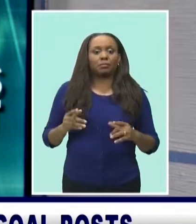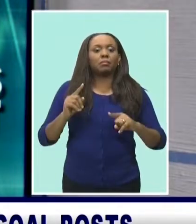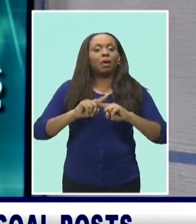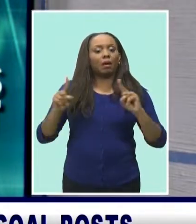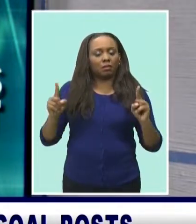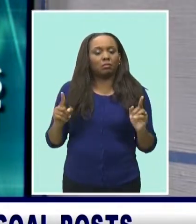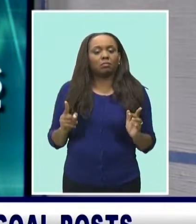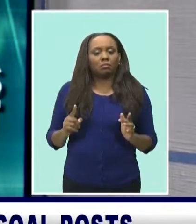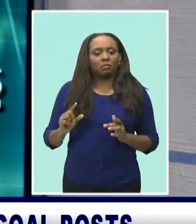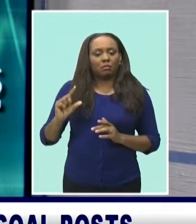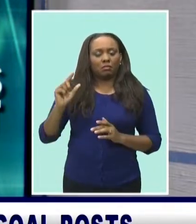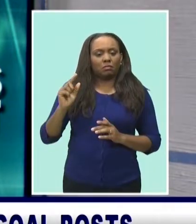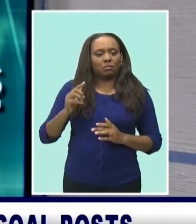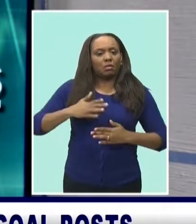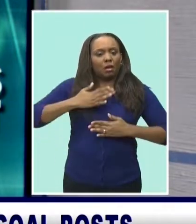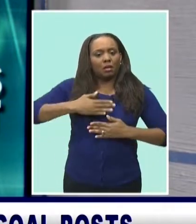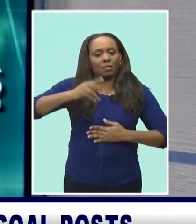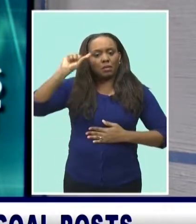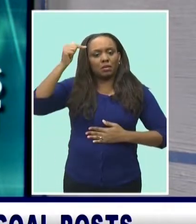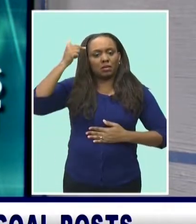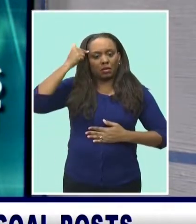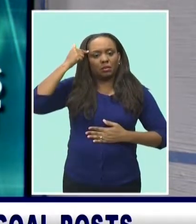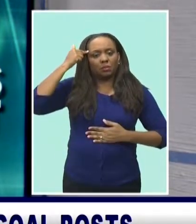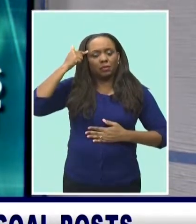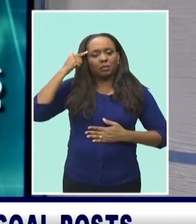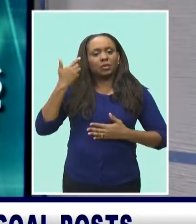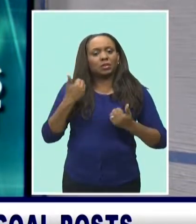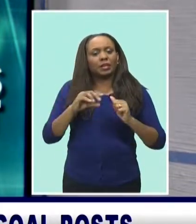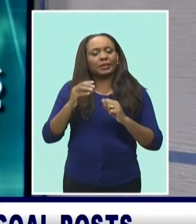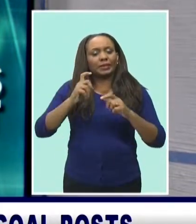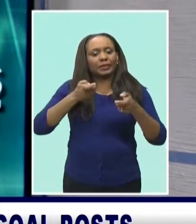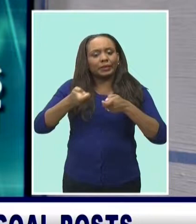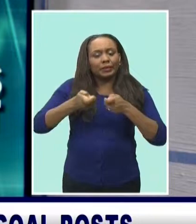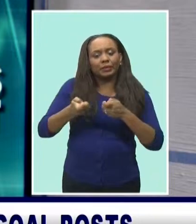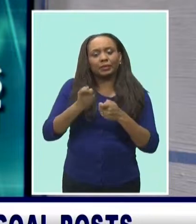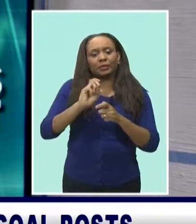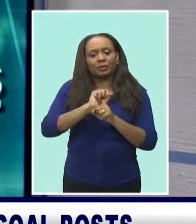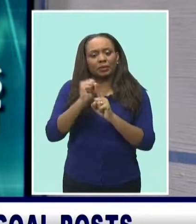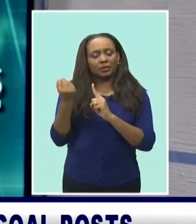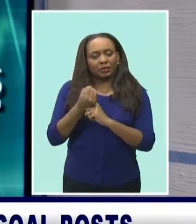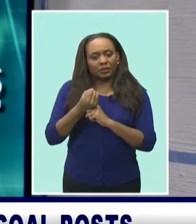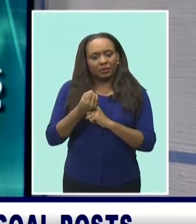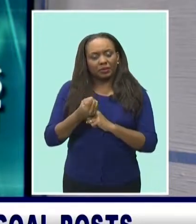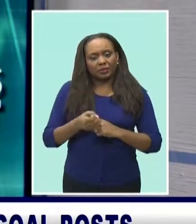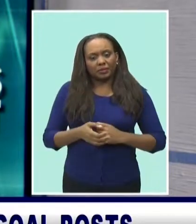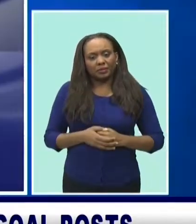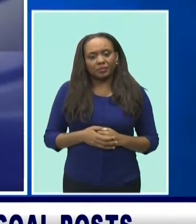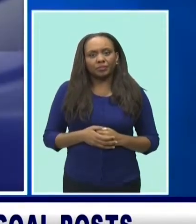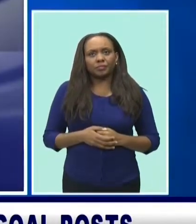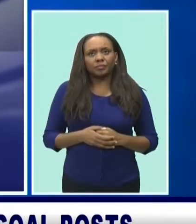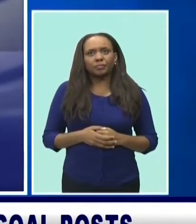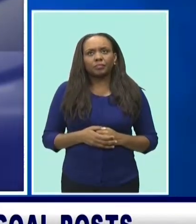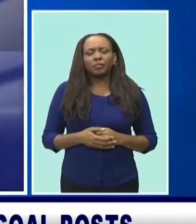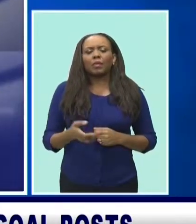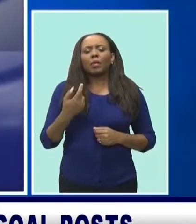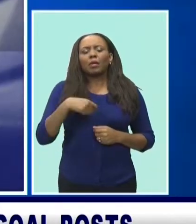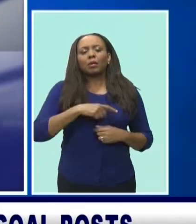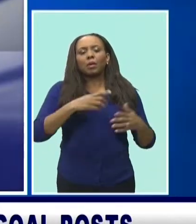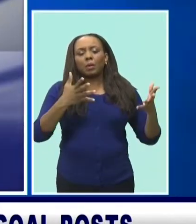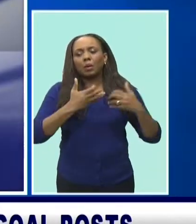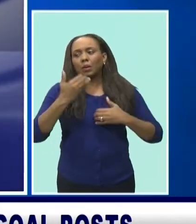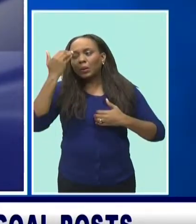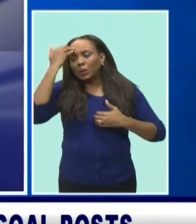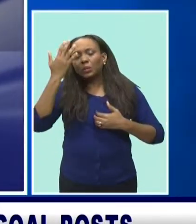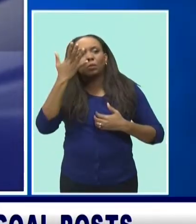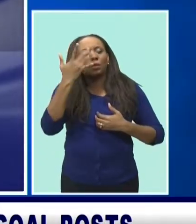sectors. She is, however, pleased with the moves made by the government to address the situation. We want to know why